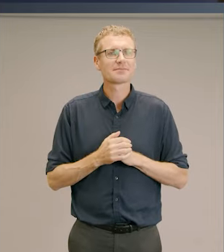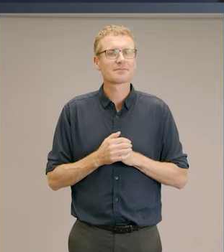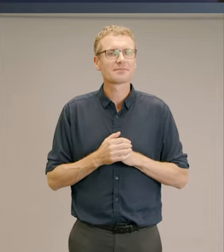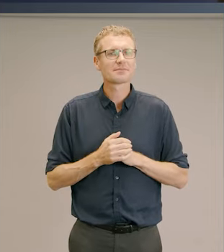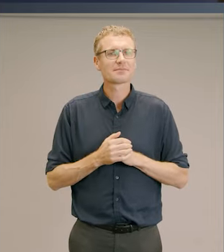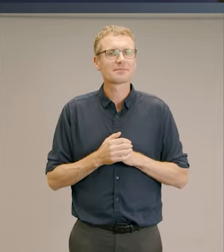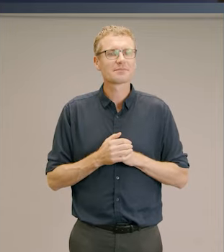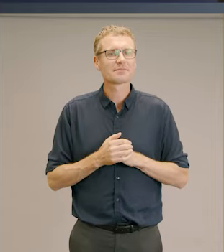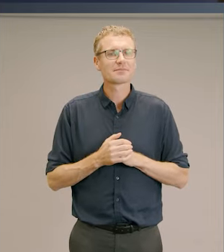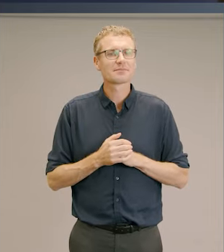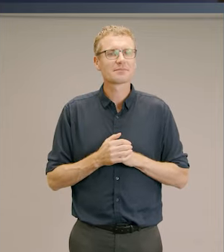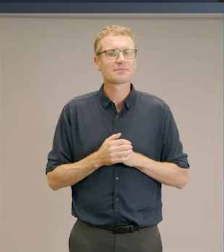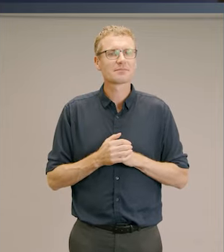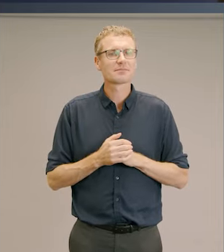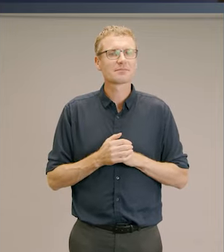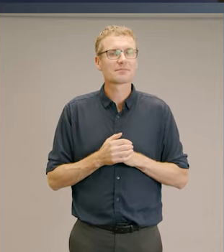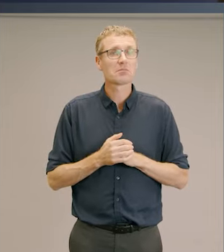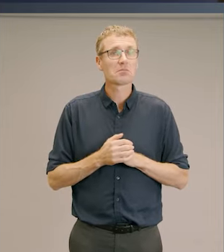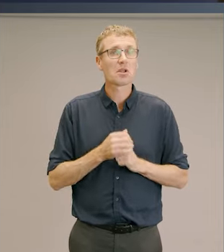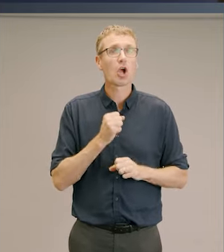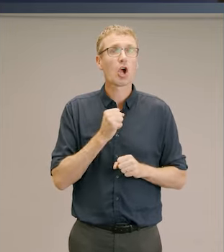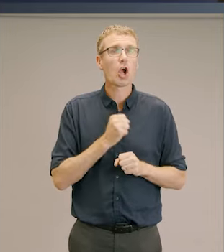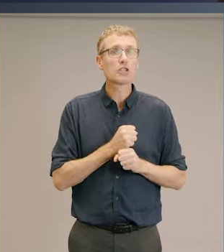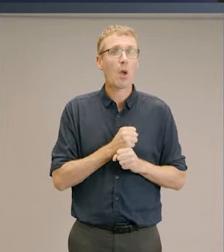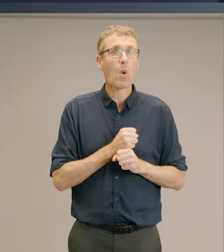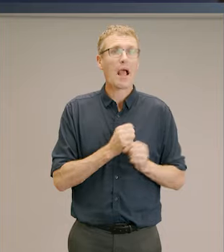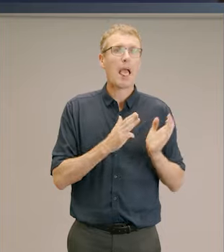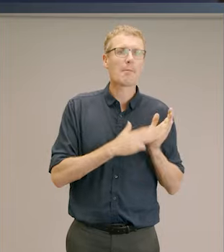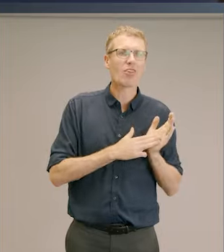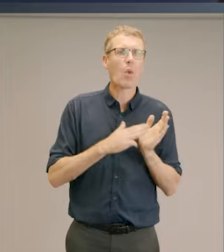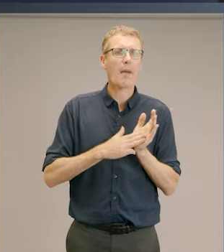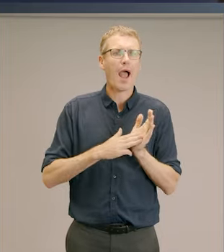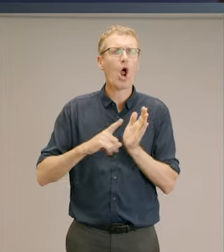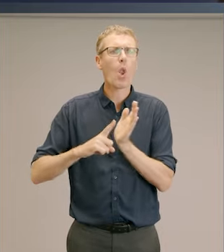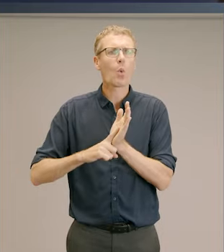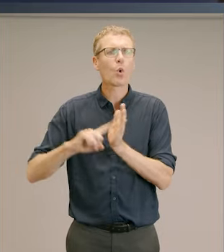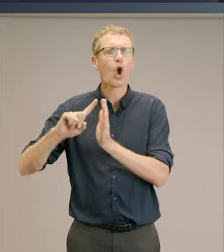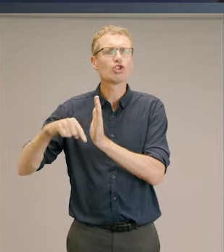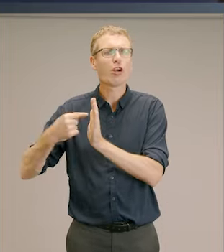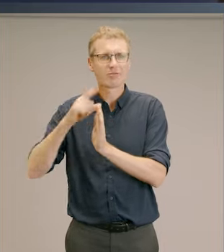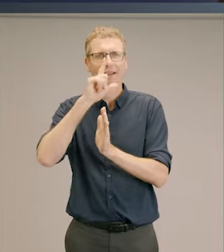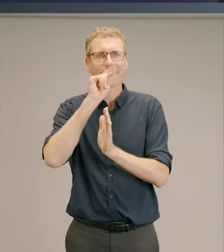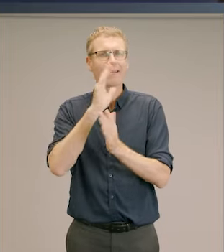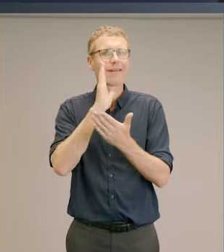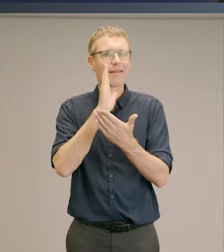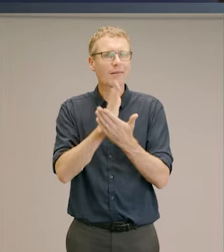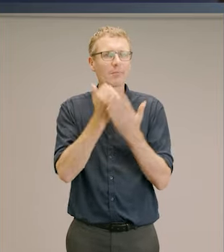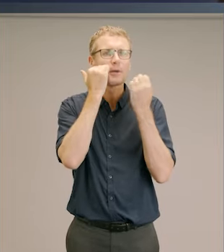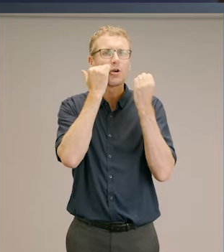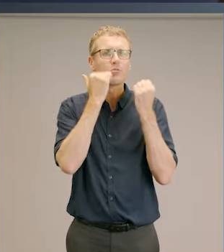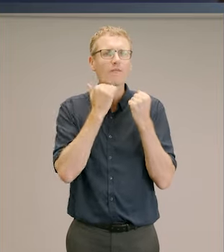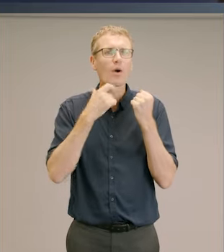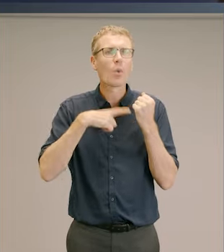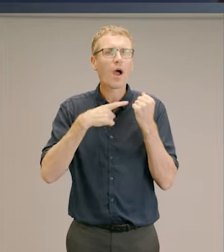one, where the Gospels can be treated as historical documents because they're eyewitness accounts of what